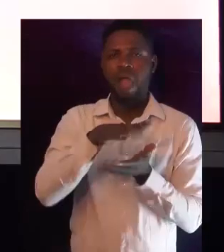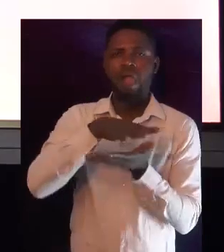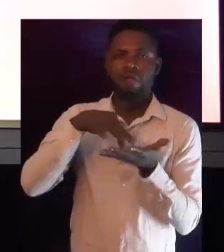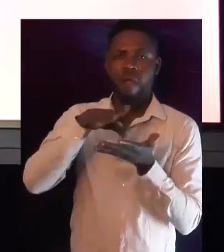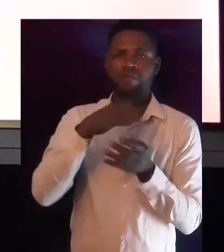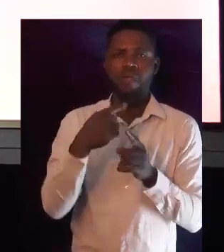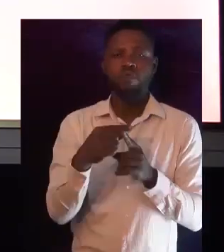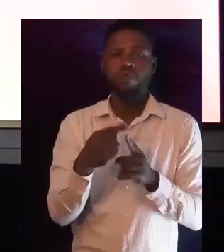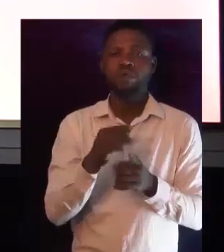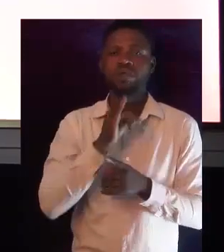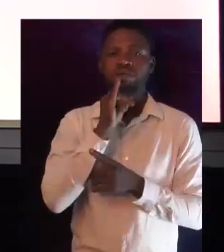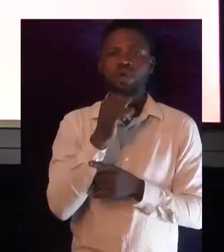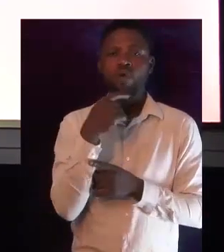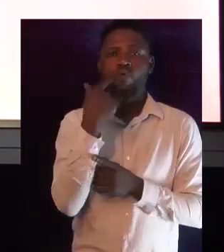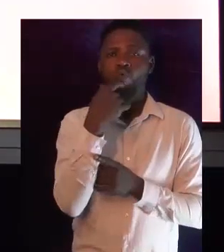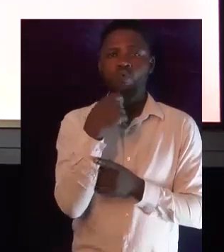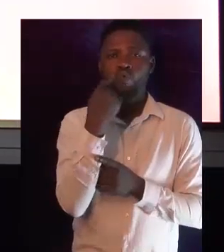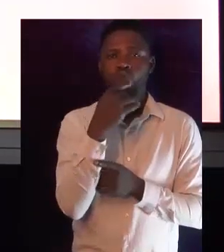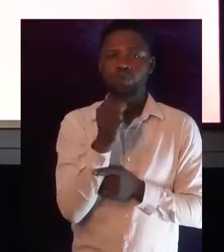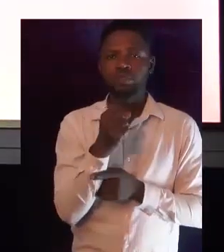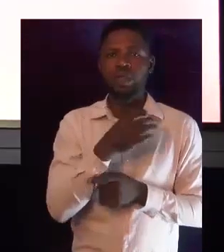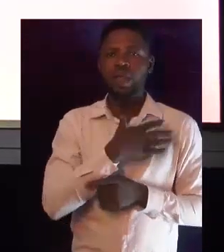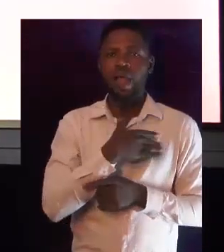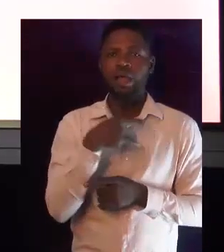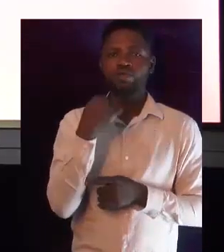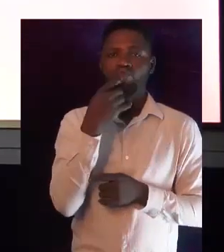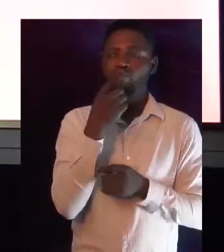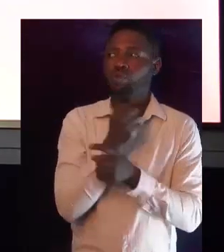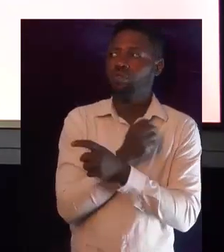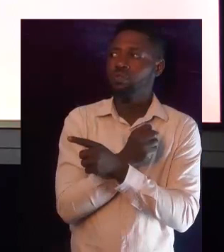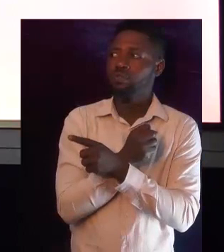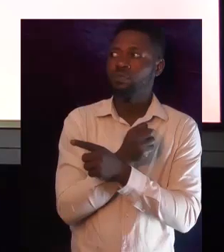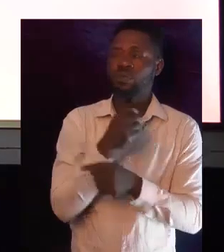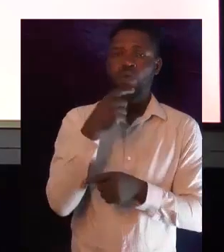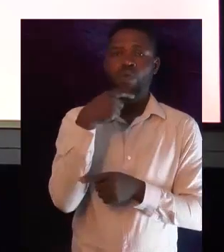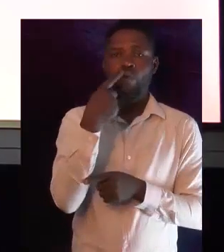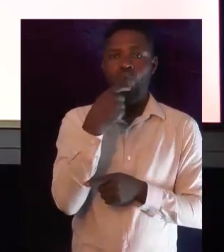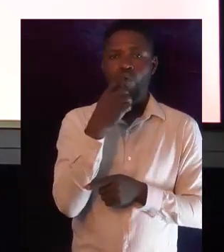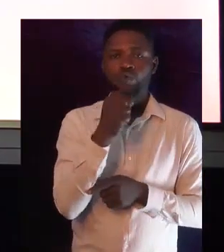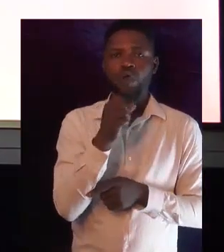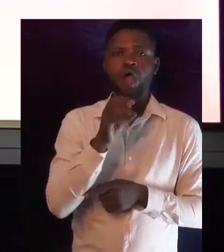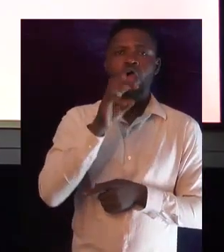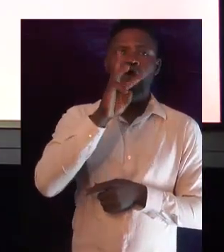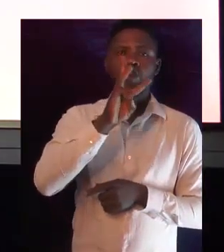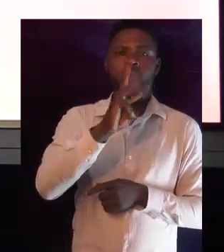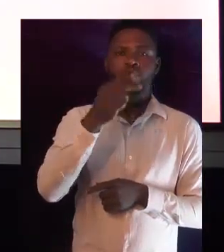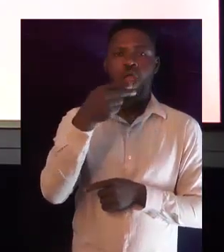Another confusing word is whose and whose. Whose.